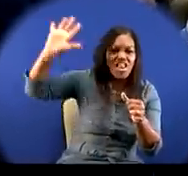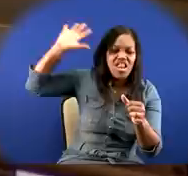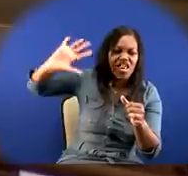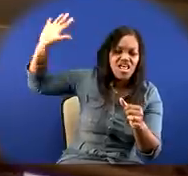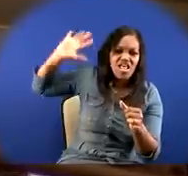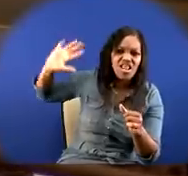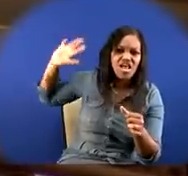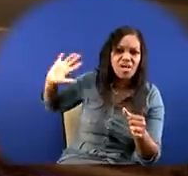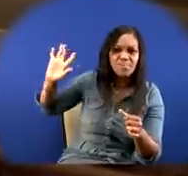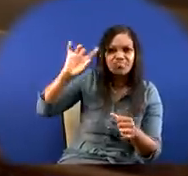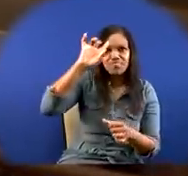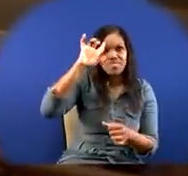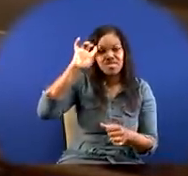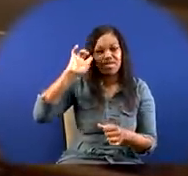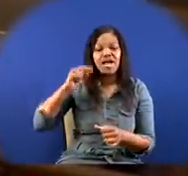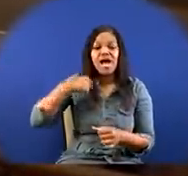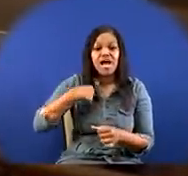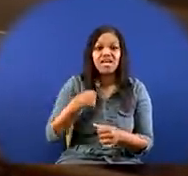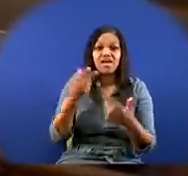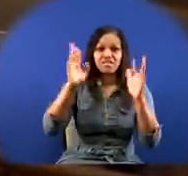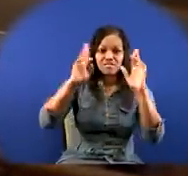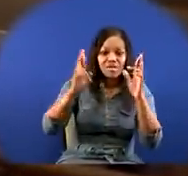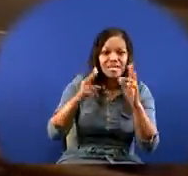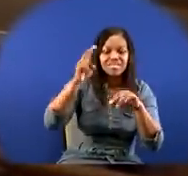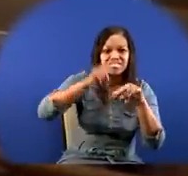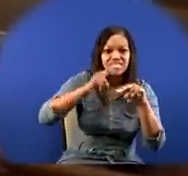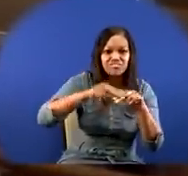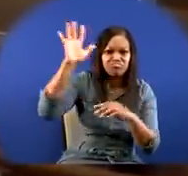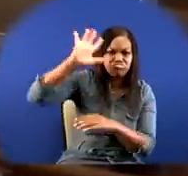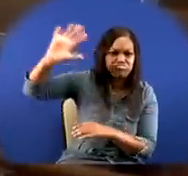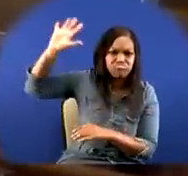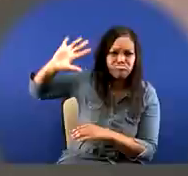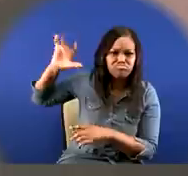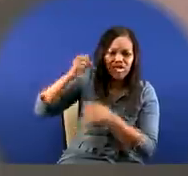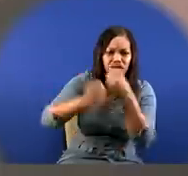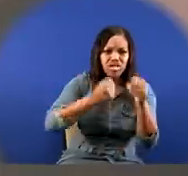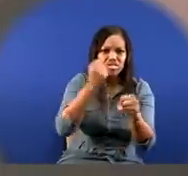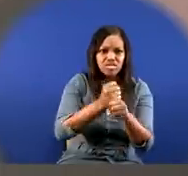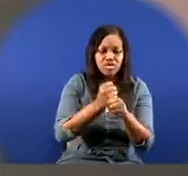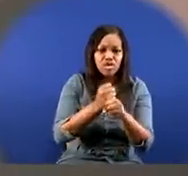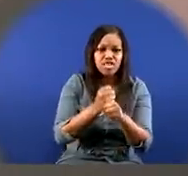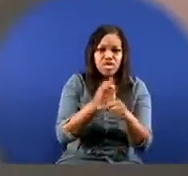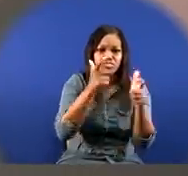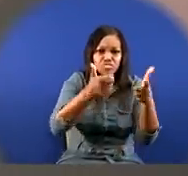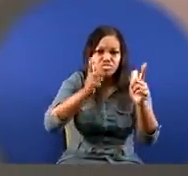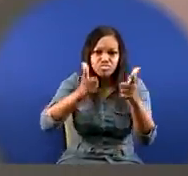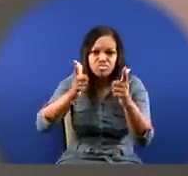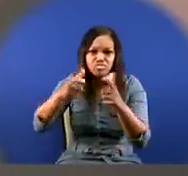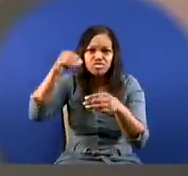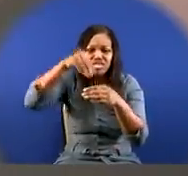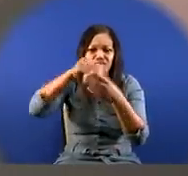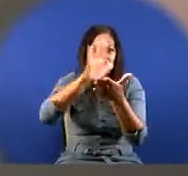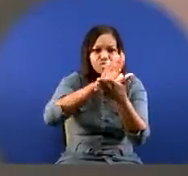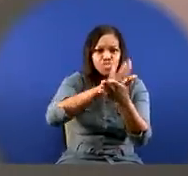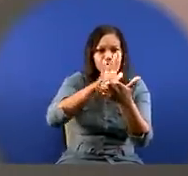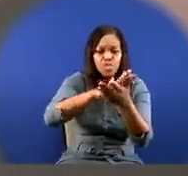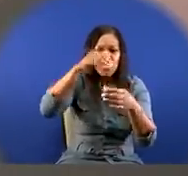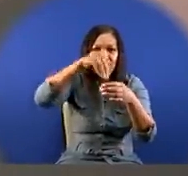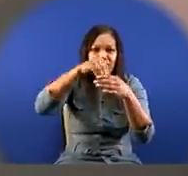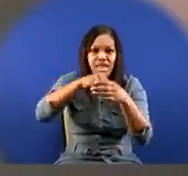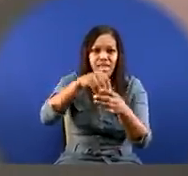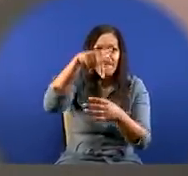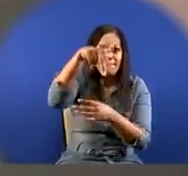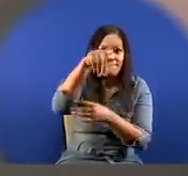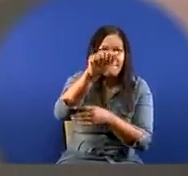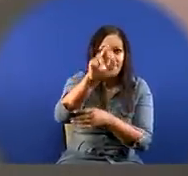ago, as I go to my seat some years ago, there was a shooting at a school in